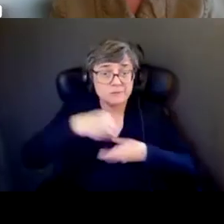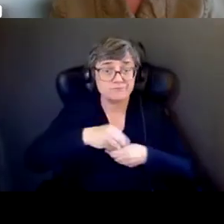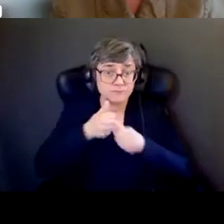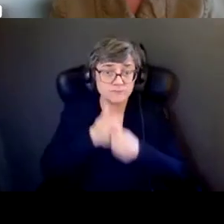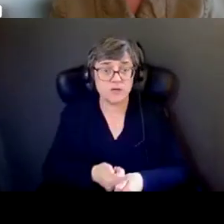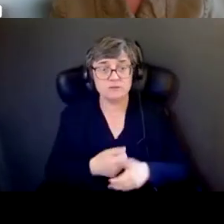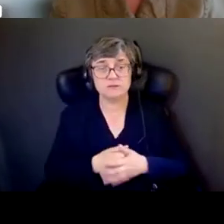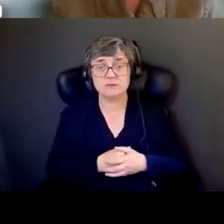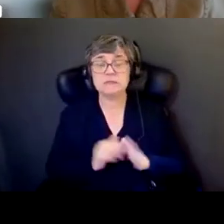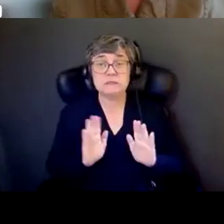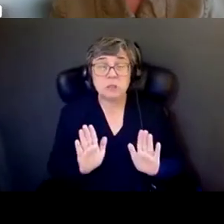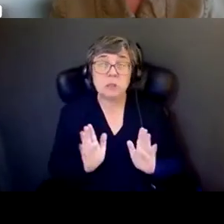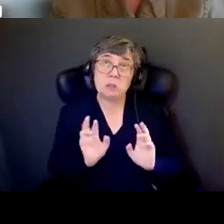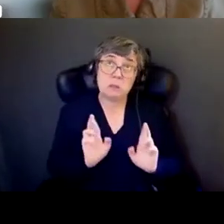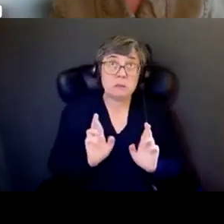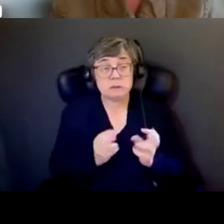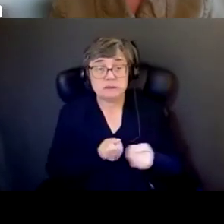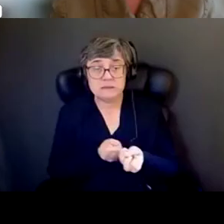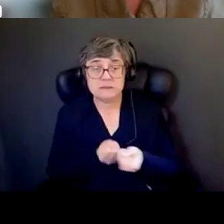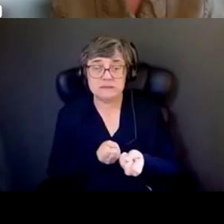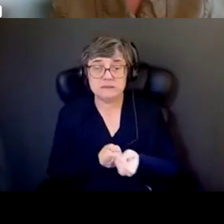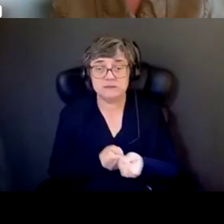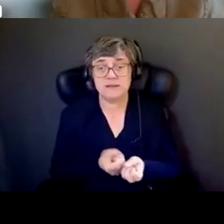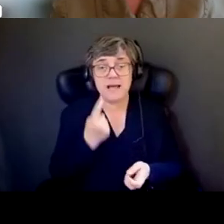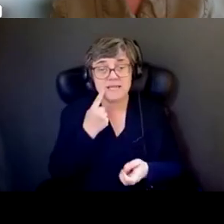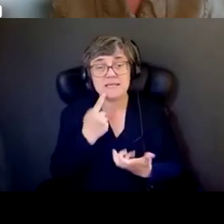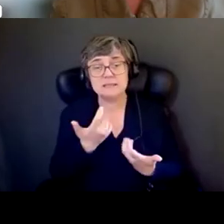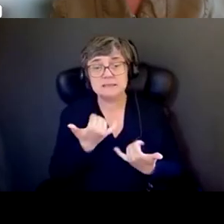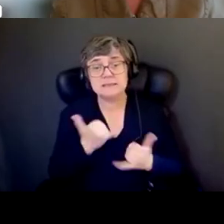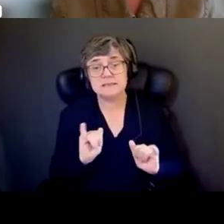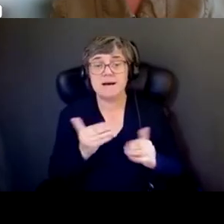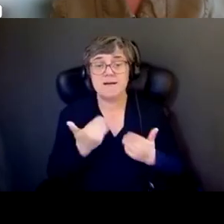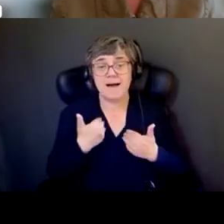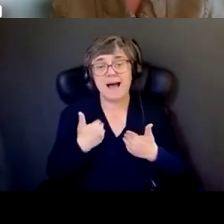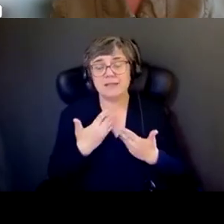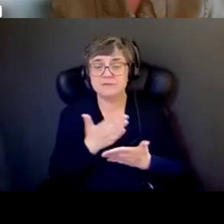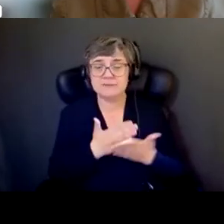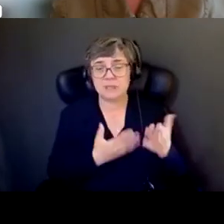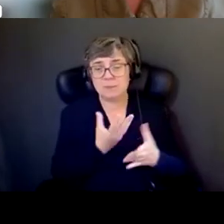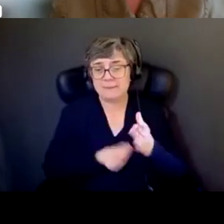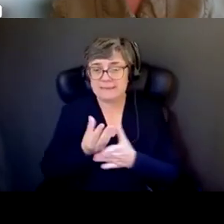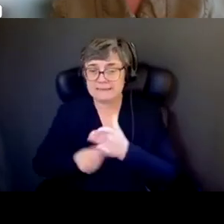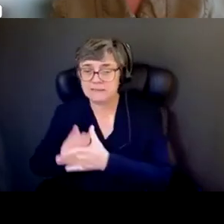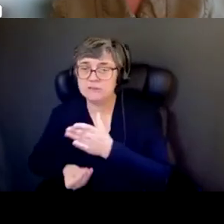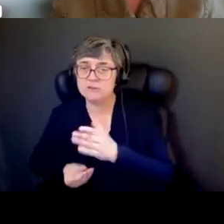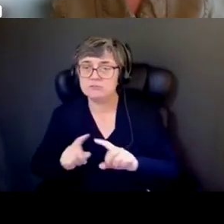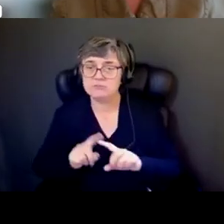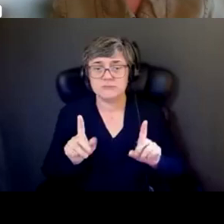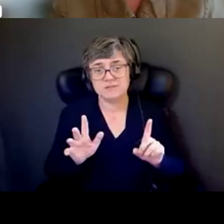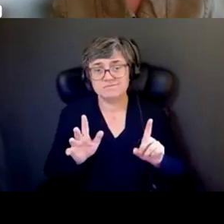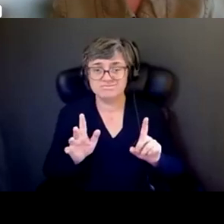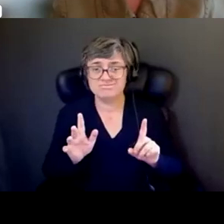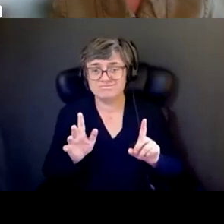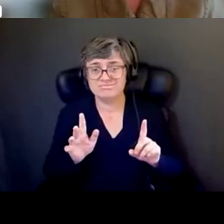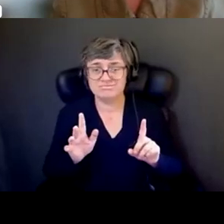organizations, and elder abuse groups, older adults with intellectual disabilities. have been left out of